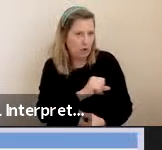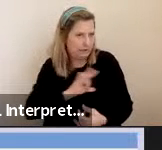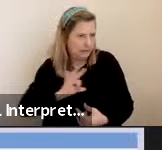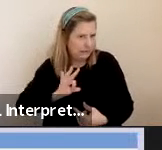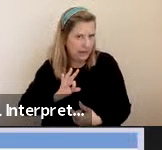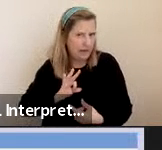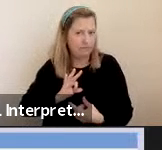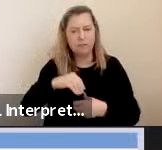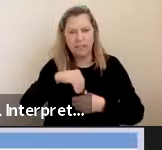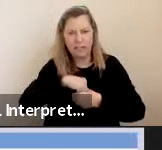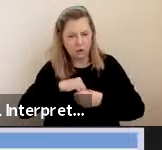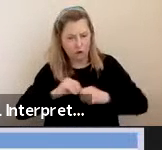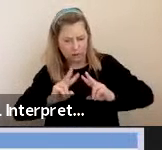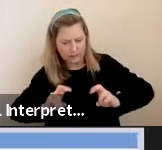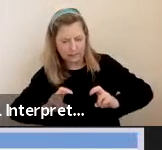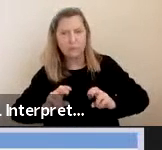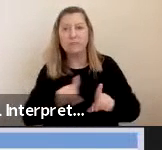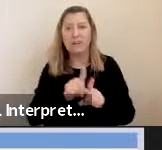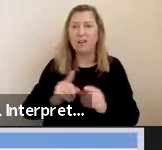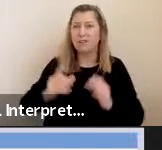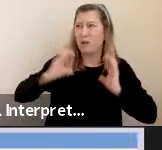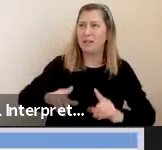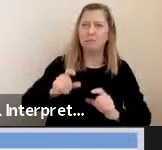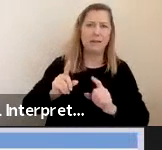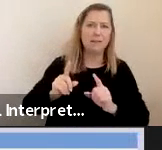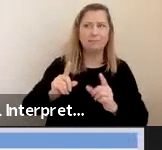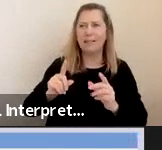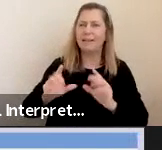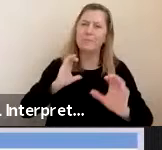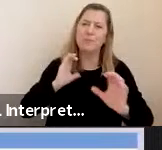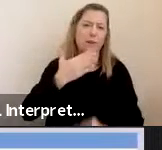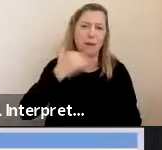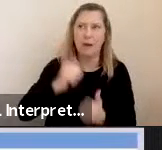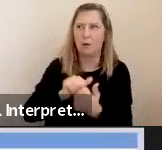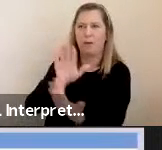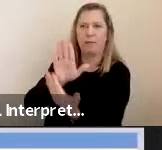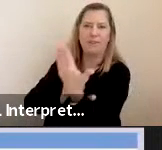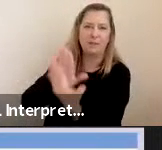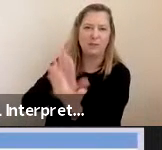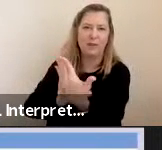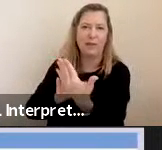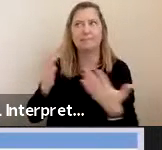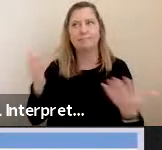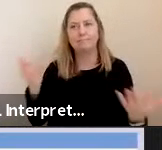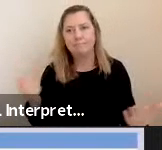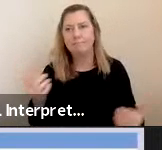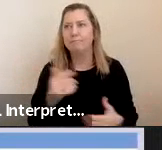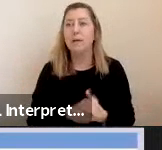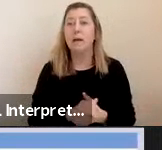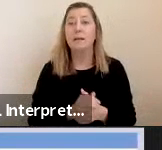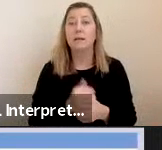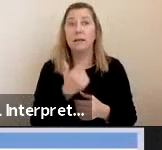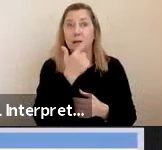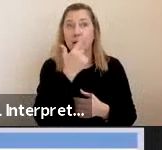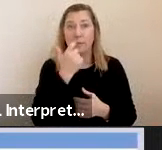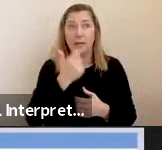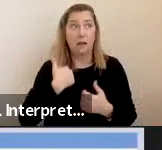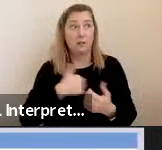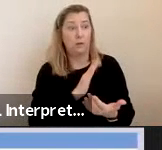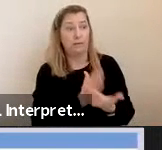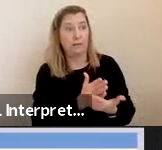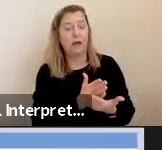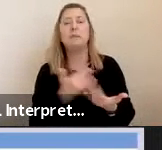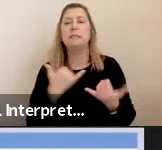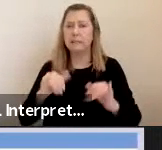internal assessments, and then just clients need to communicate better face to face. But in light of that now stopped, applications are still